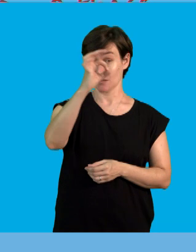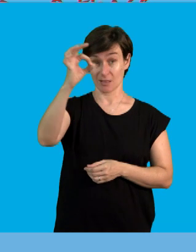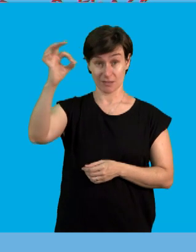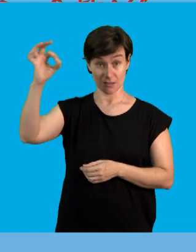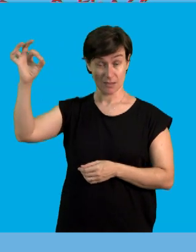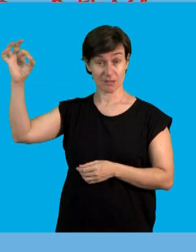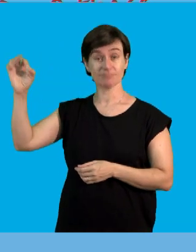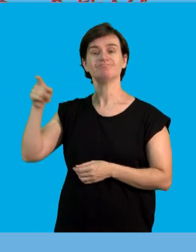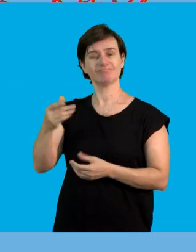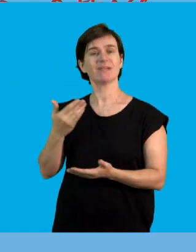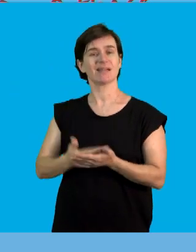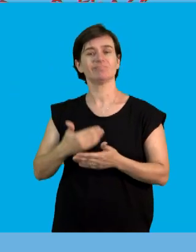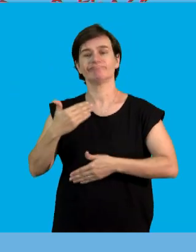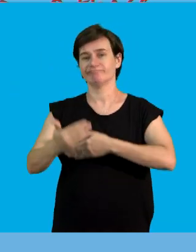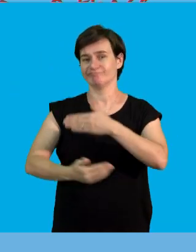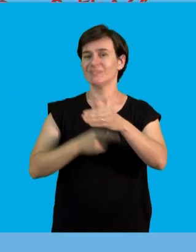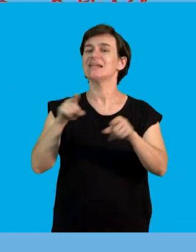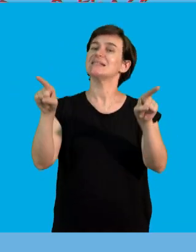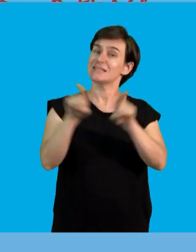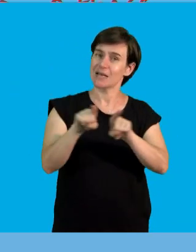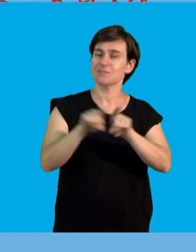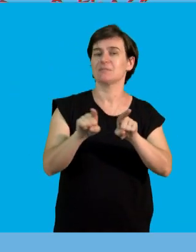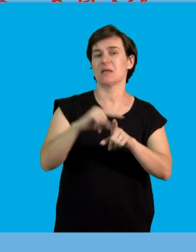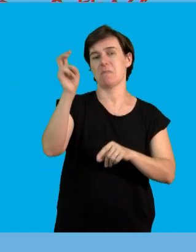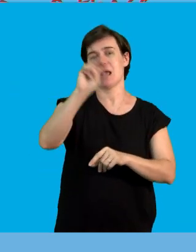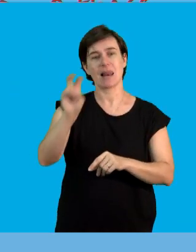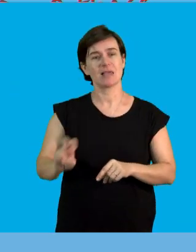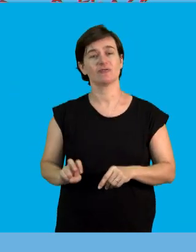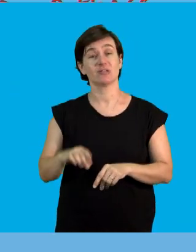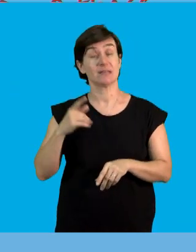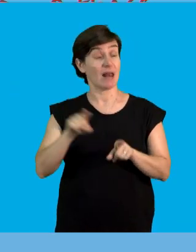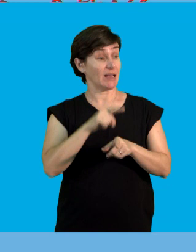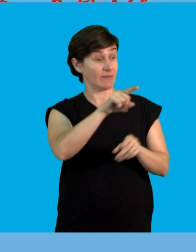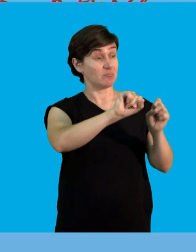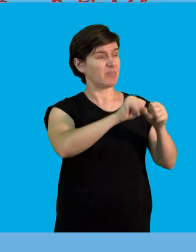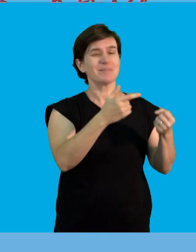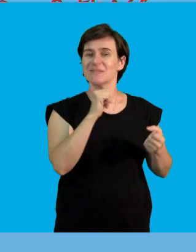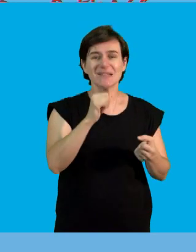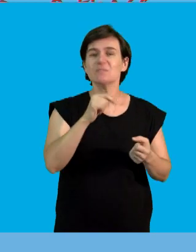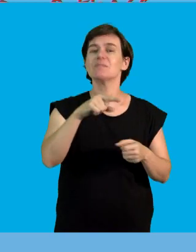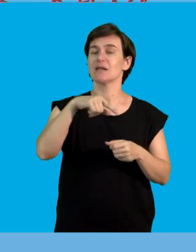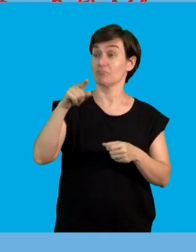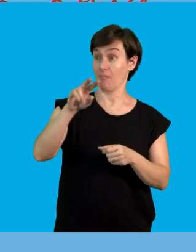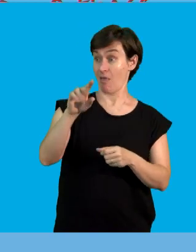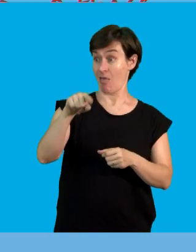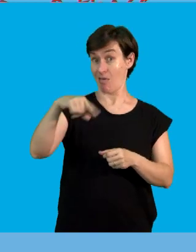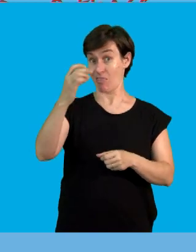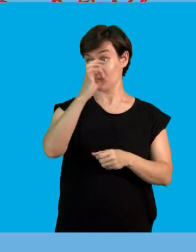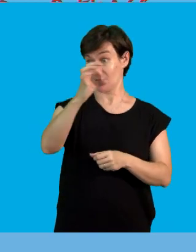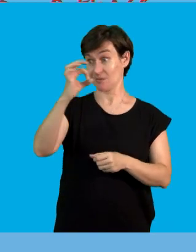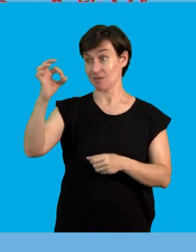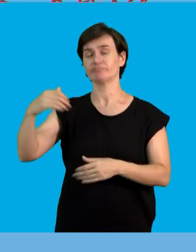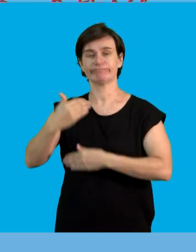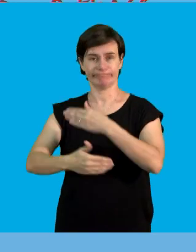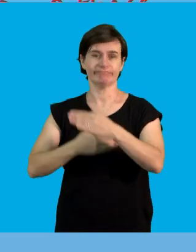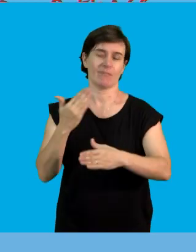all the other batteries or all the other cells will still supply the very same amount of energy as if none of the cell is flat.